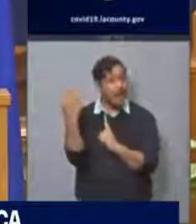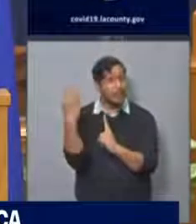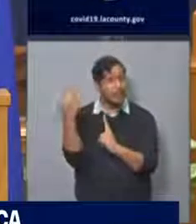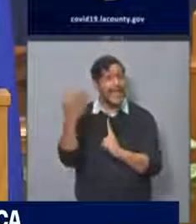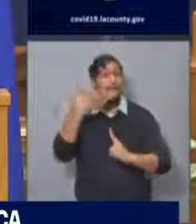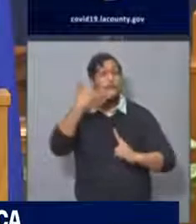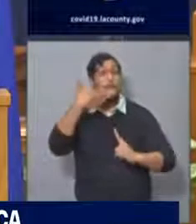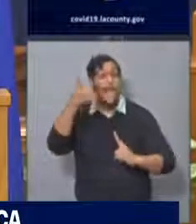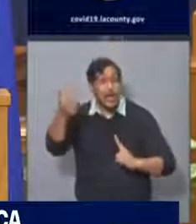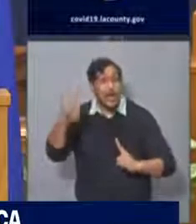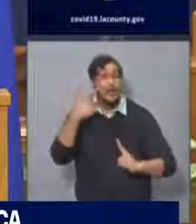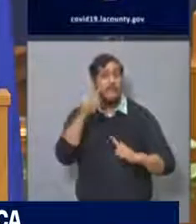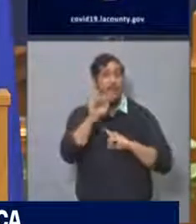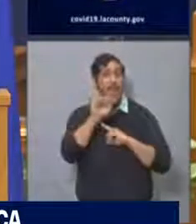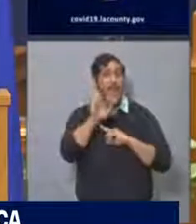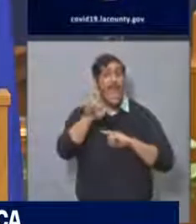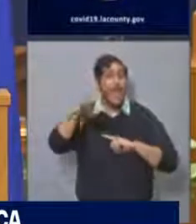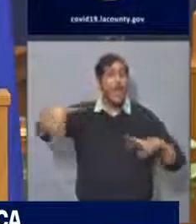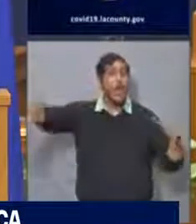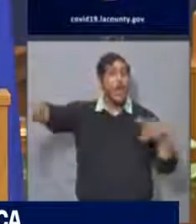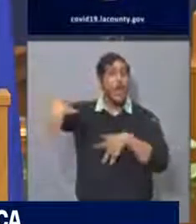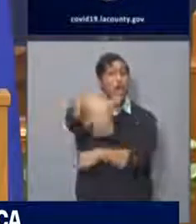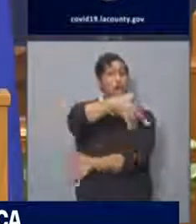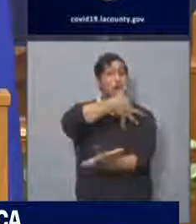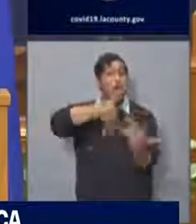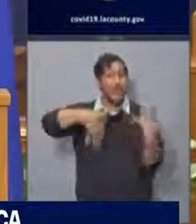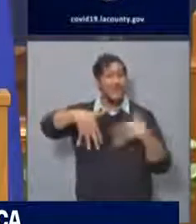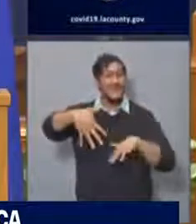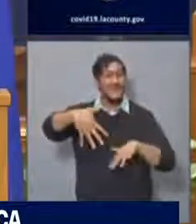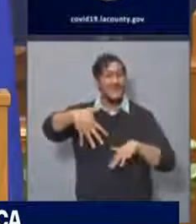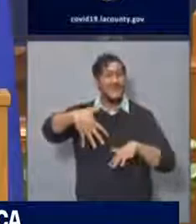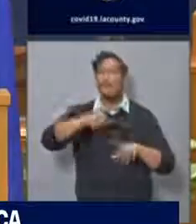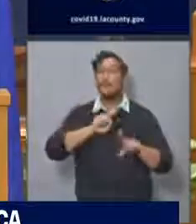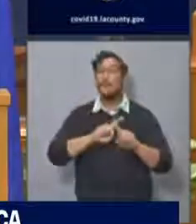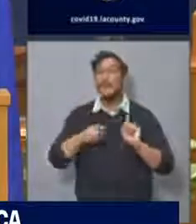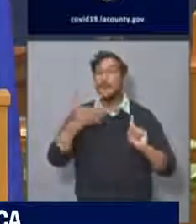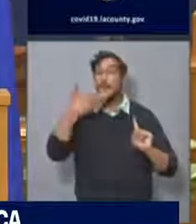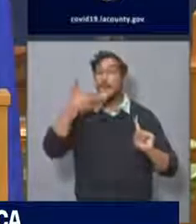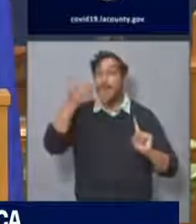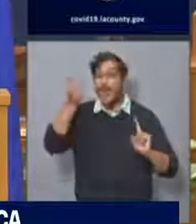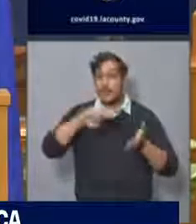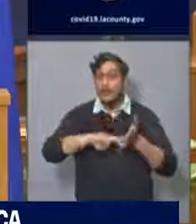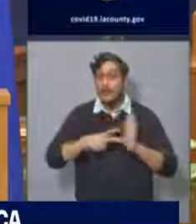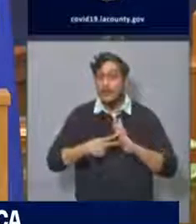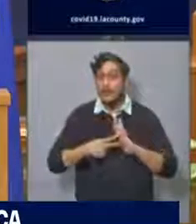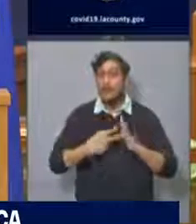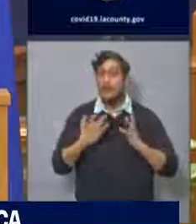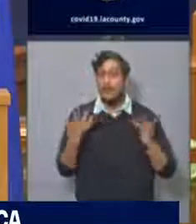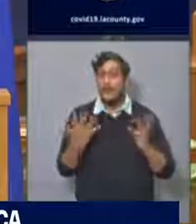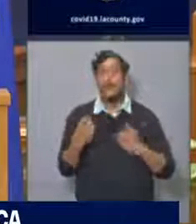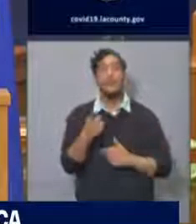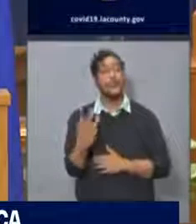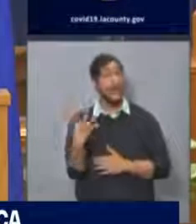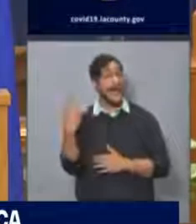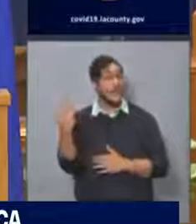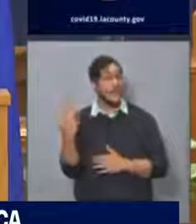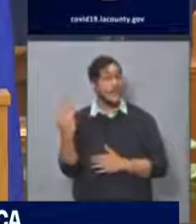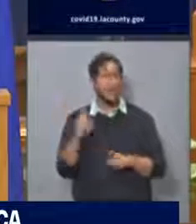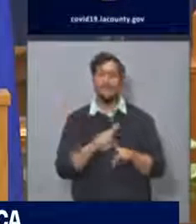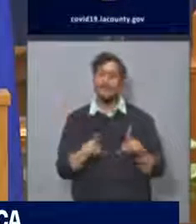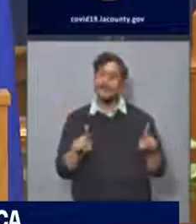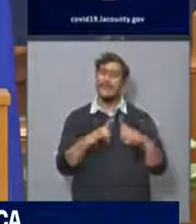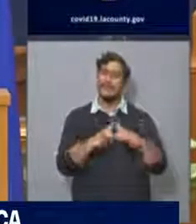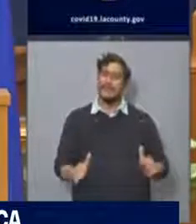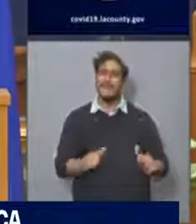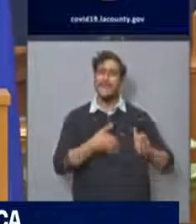air circulation, but better in this case means you're still doing all of the distancing and infection control that